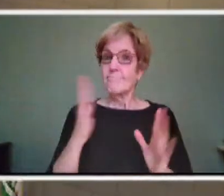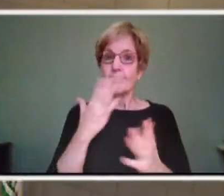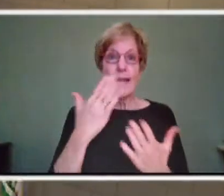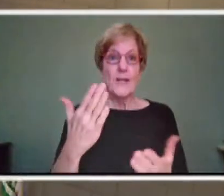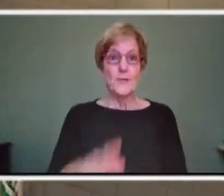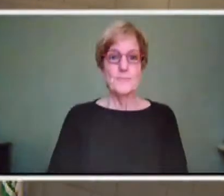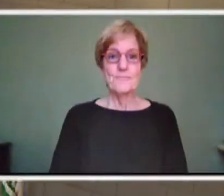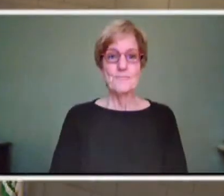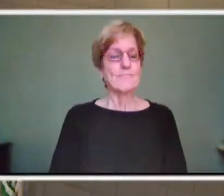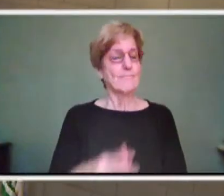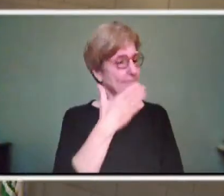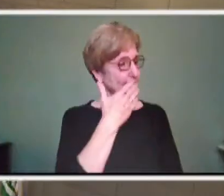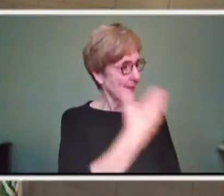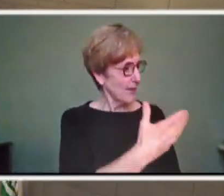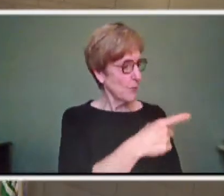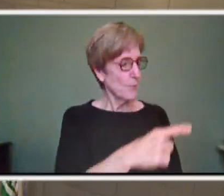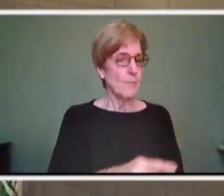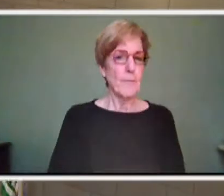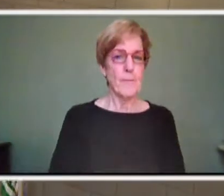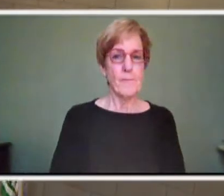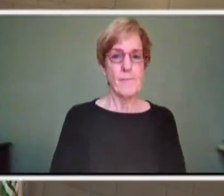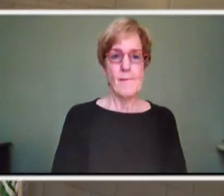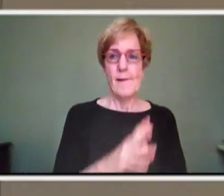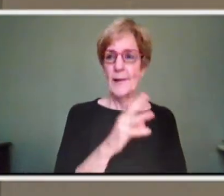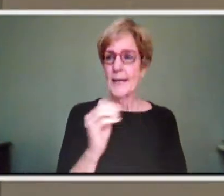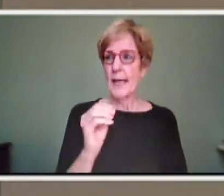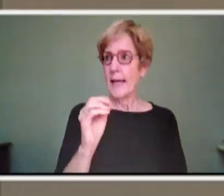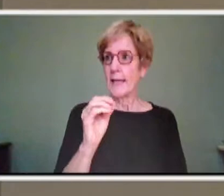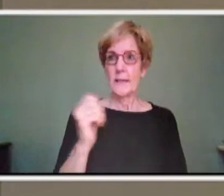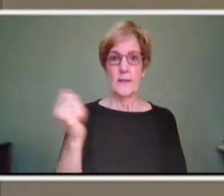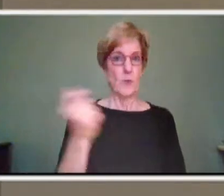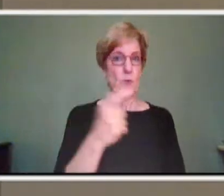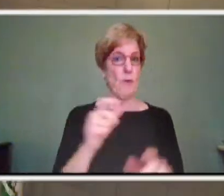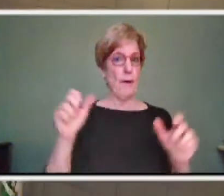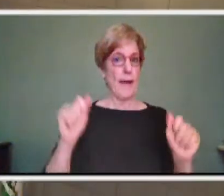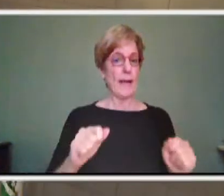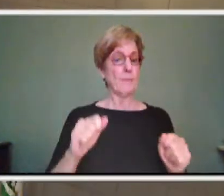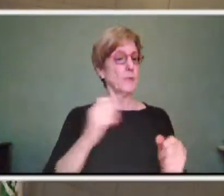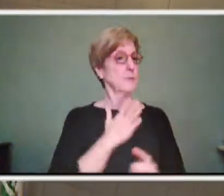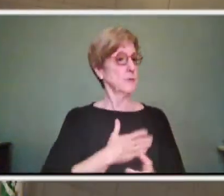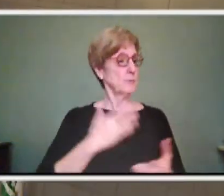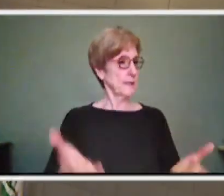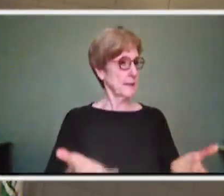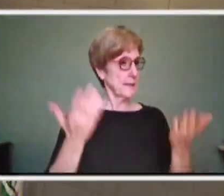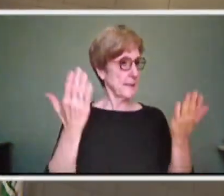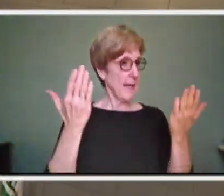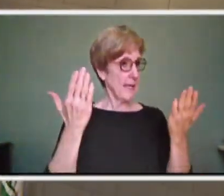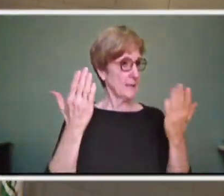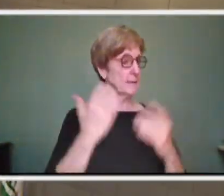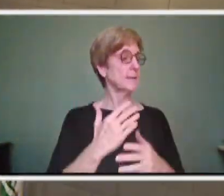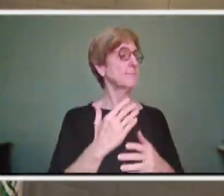much, Ms. Ashmira. And if you are able to, please stand, give the Pledge of Allegiance.